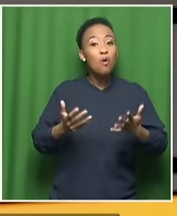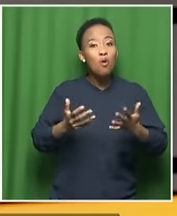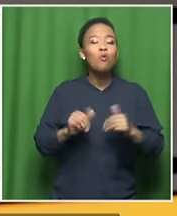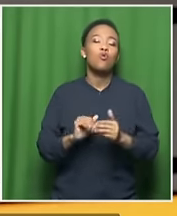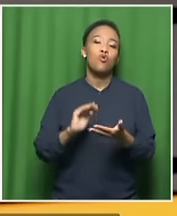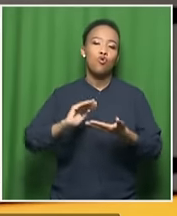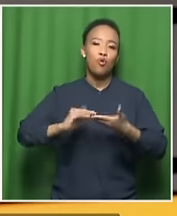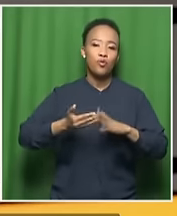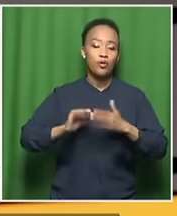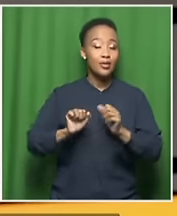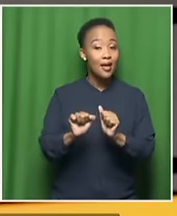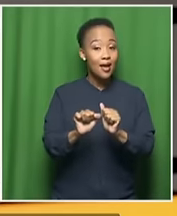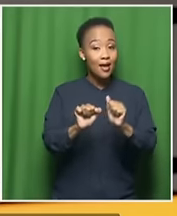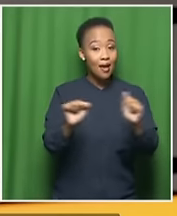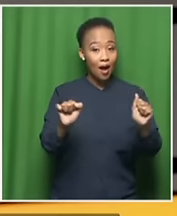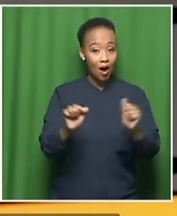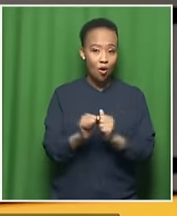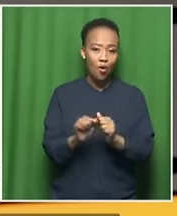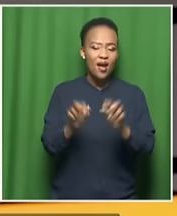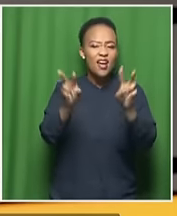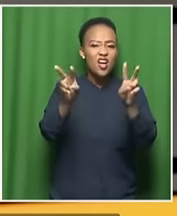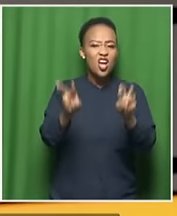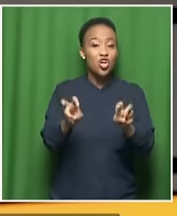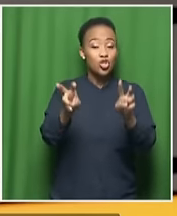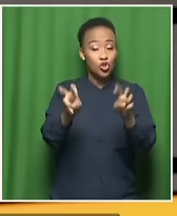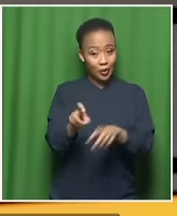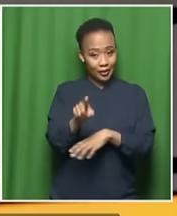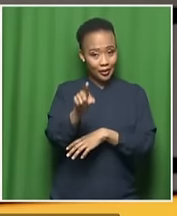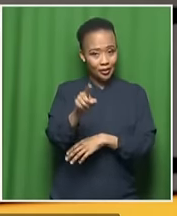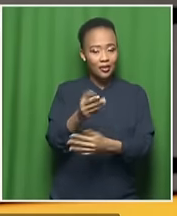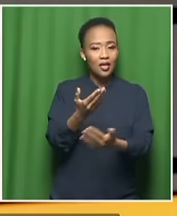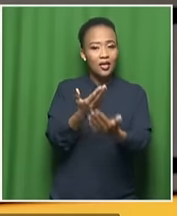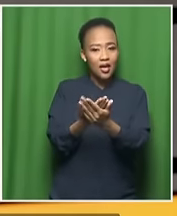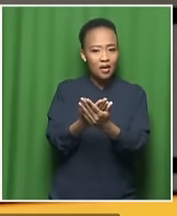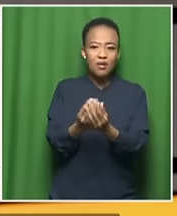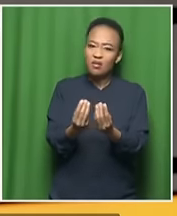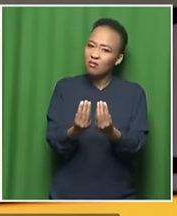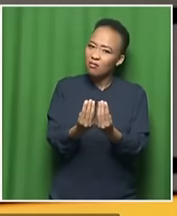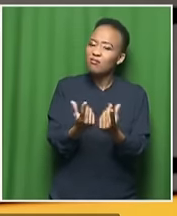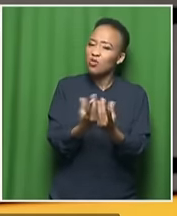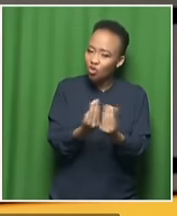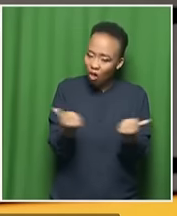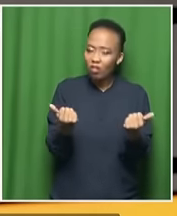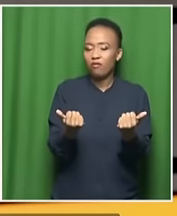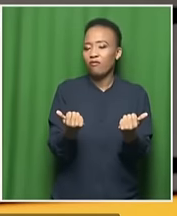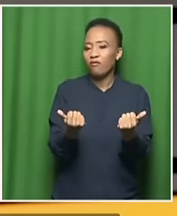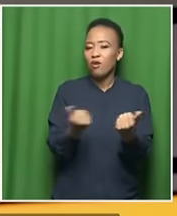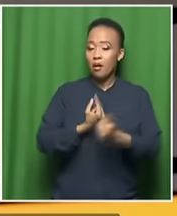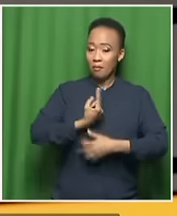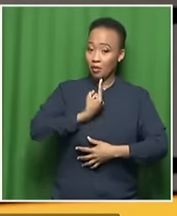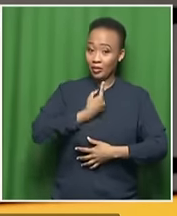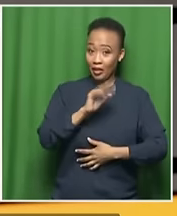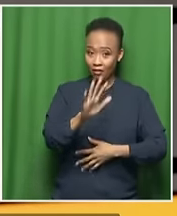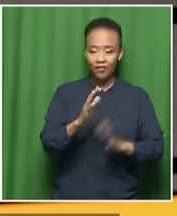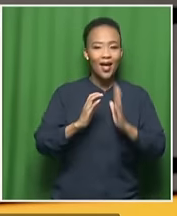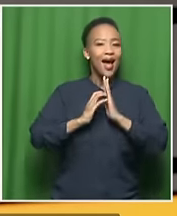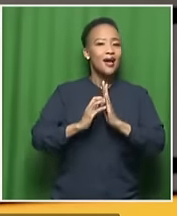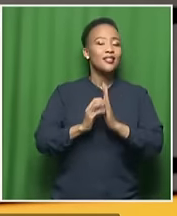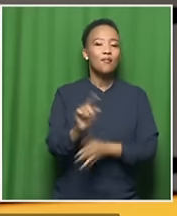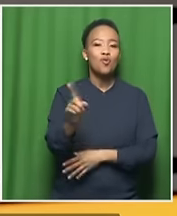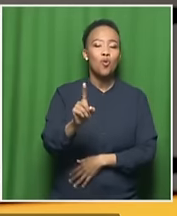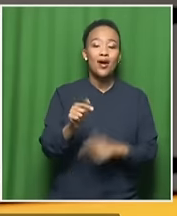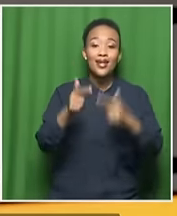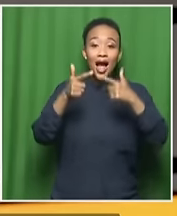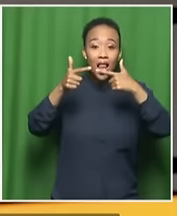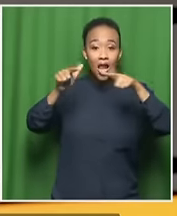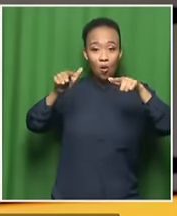community, those issues can be dealt with by ourselves. Let's take language, for instance.